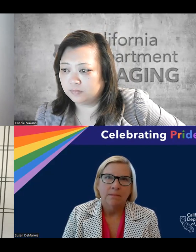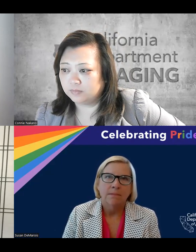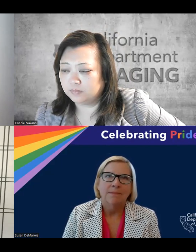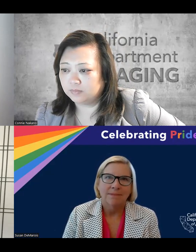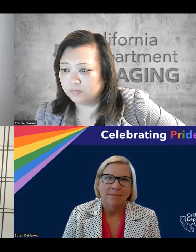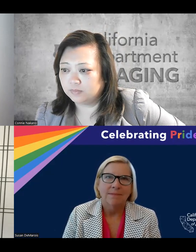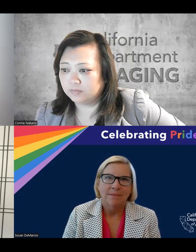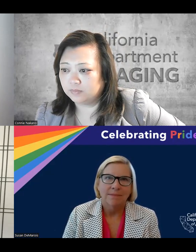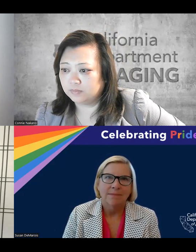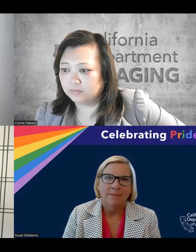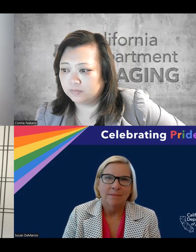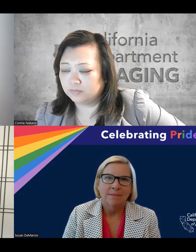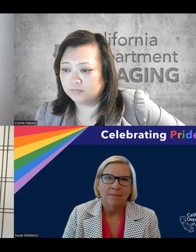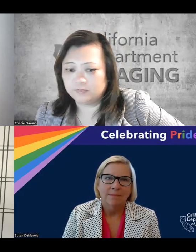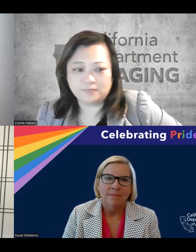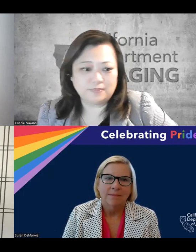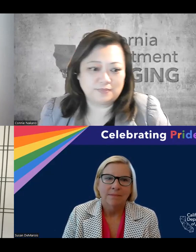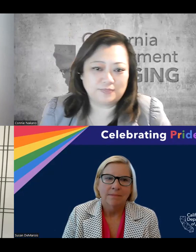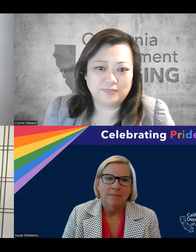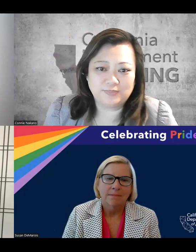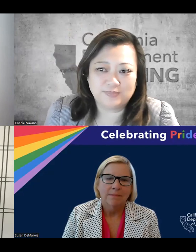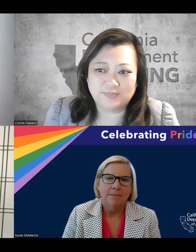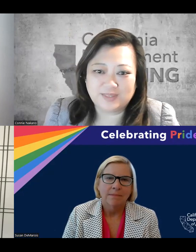effort. Thank you.